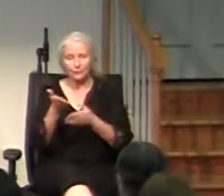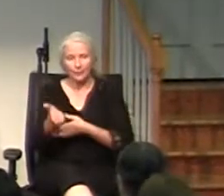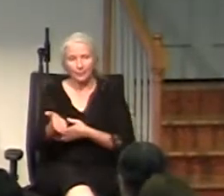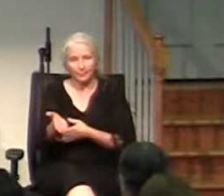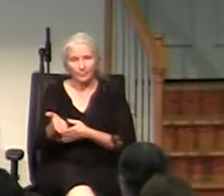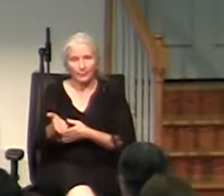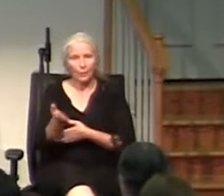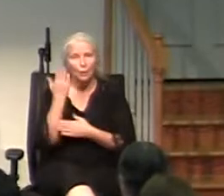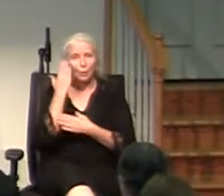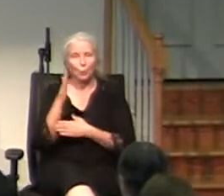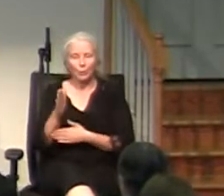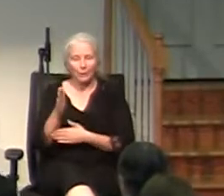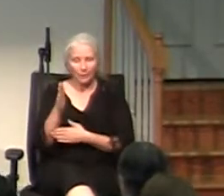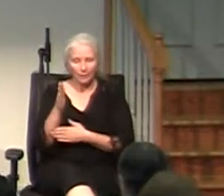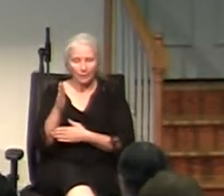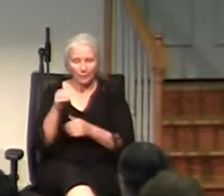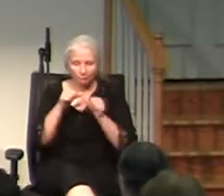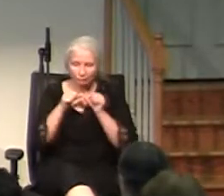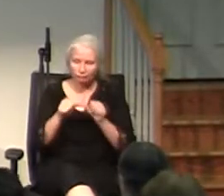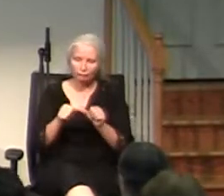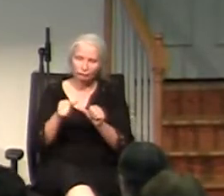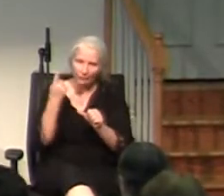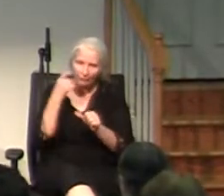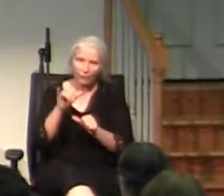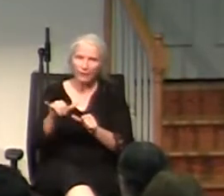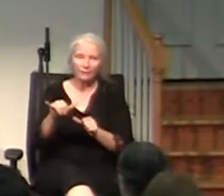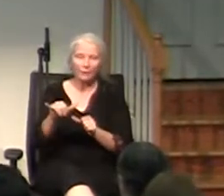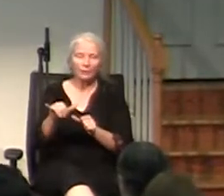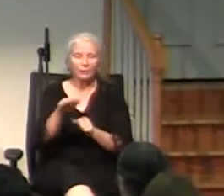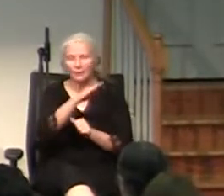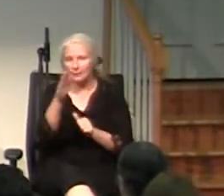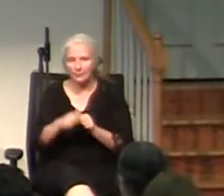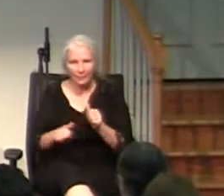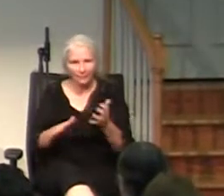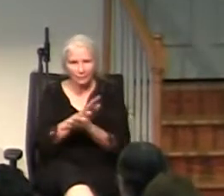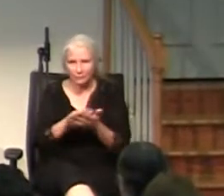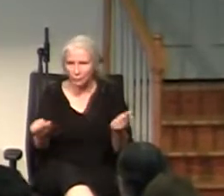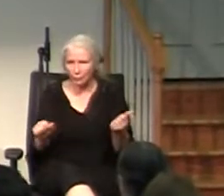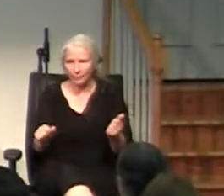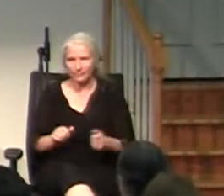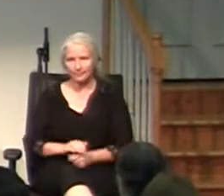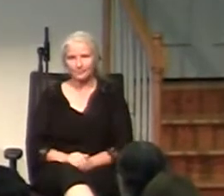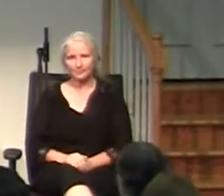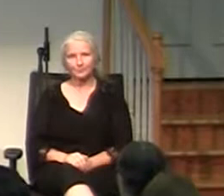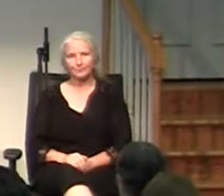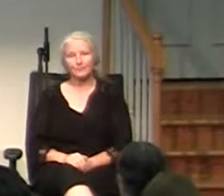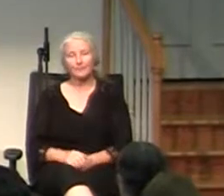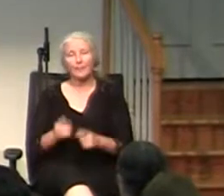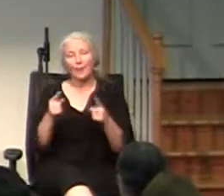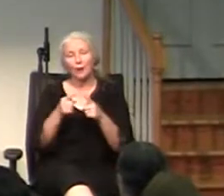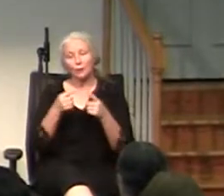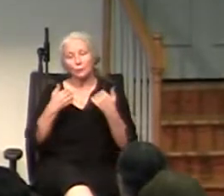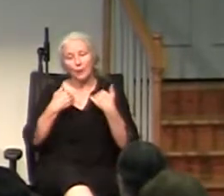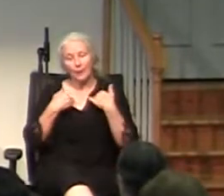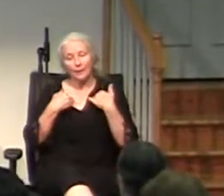away, and his kingdom one that shall not be destroyed. Now, in order to have an everlasting dominion,